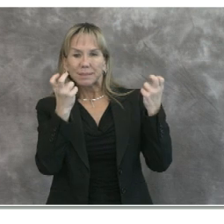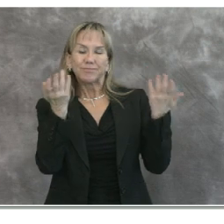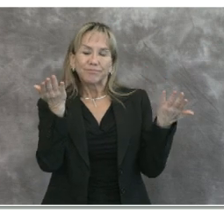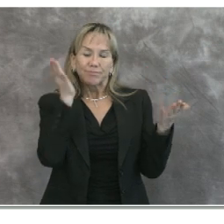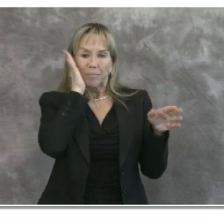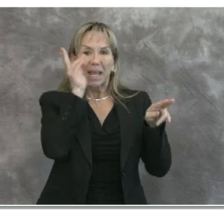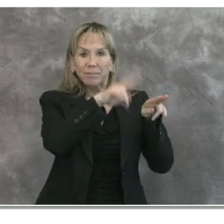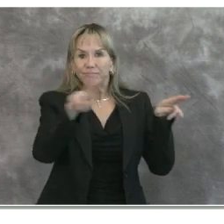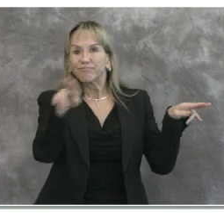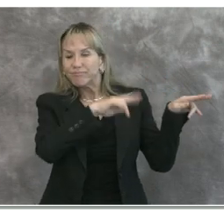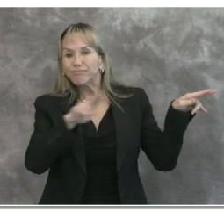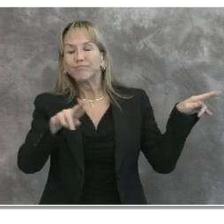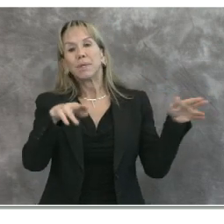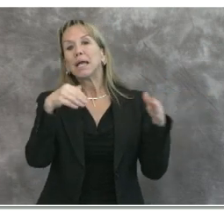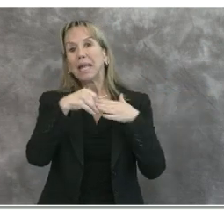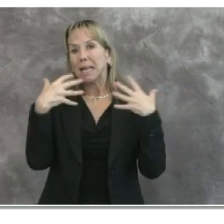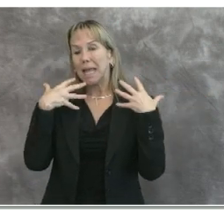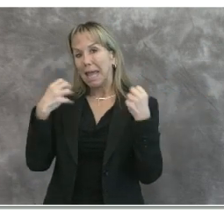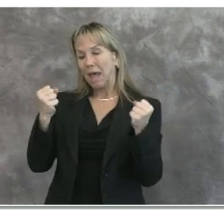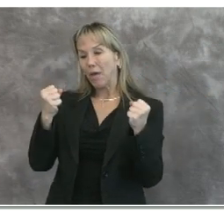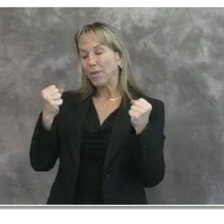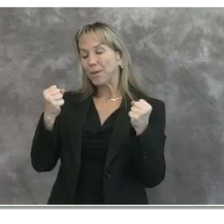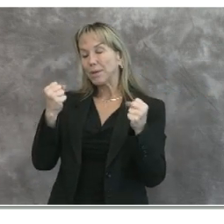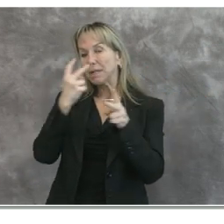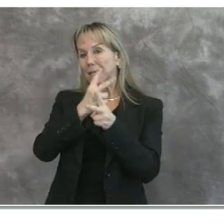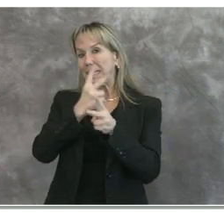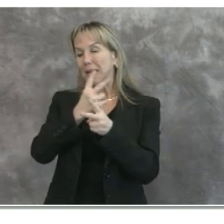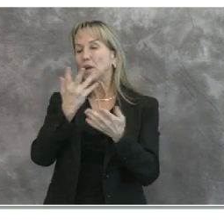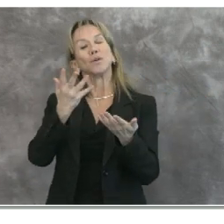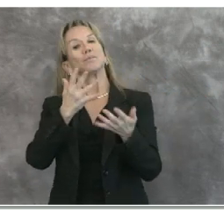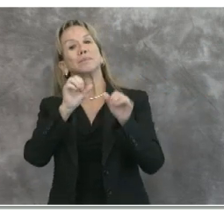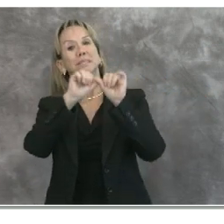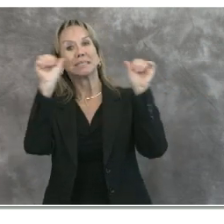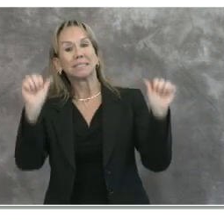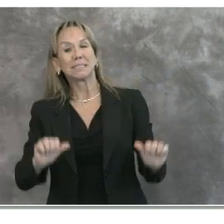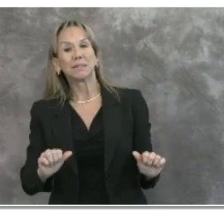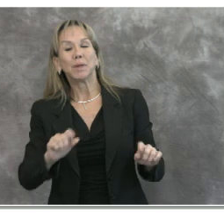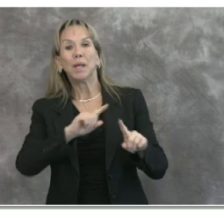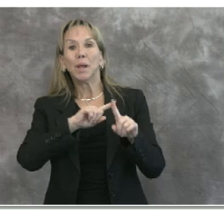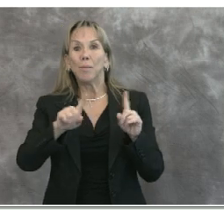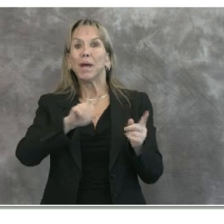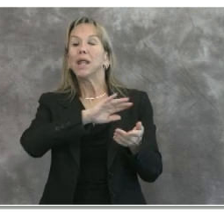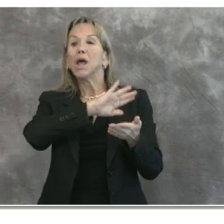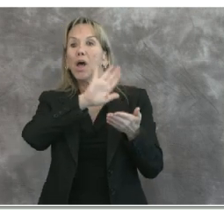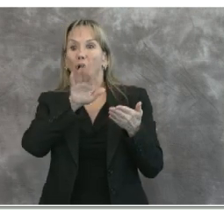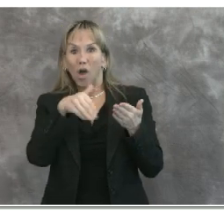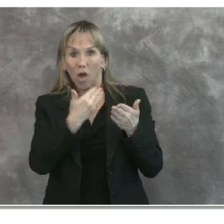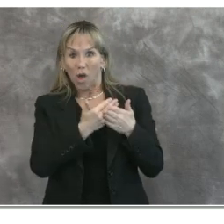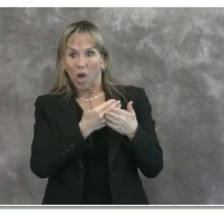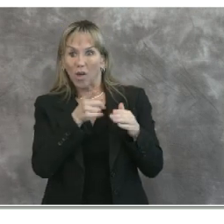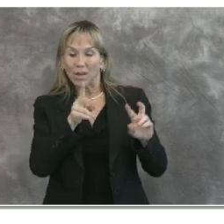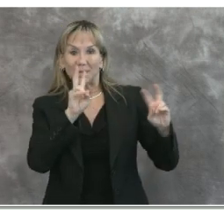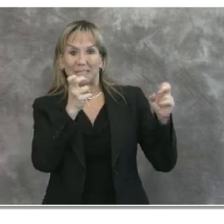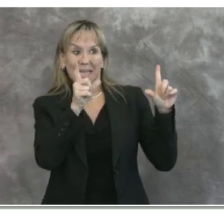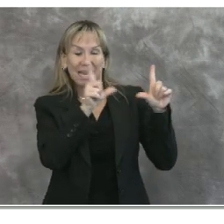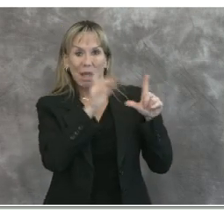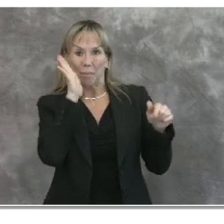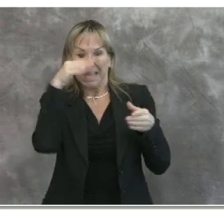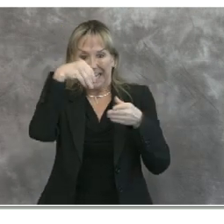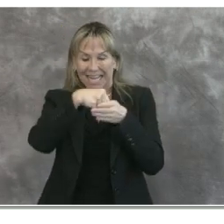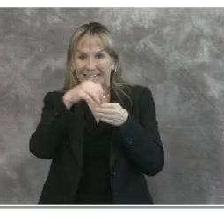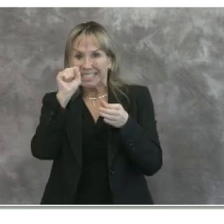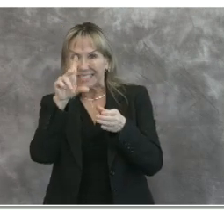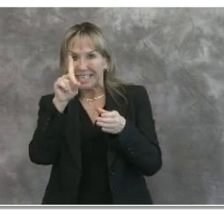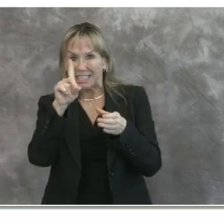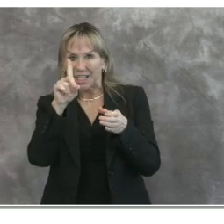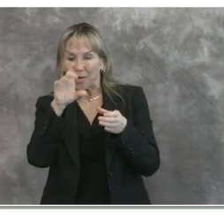bed capacity for our healthcare system, but not every licensed bed is an equipped and staffed bed in San Diego County. And so the more accurate reflection is